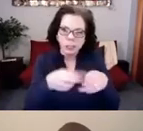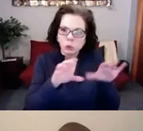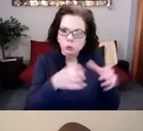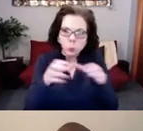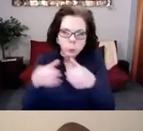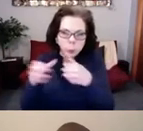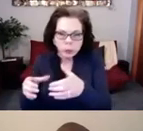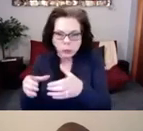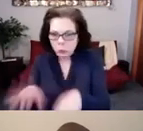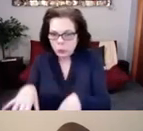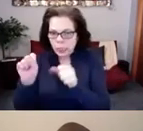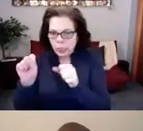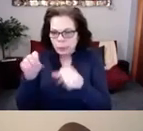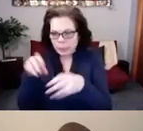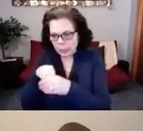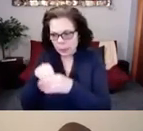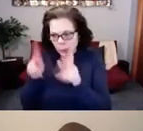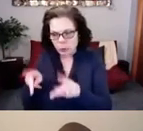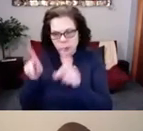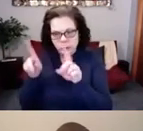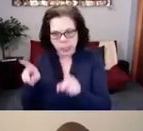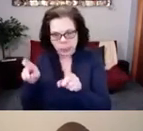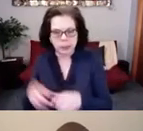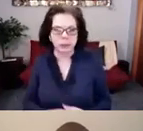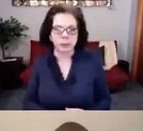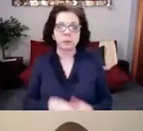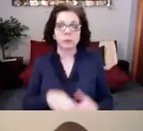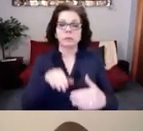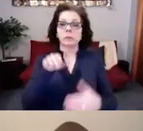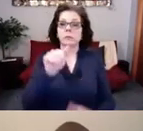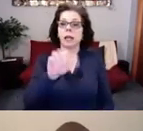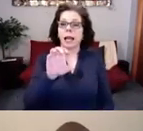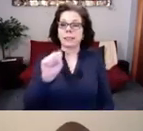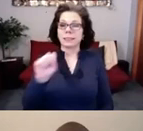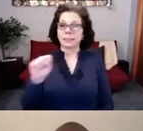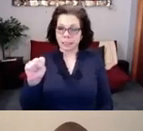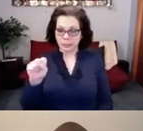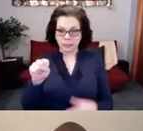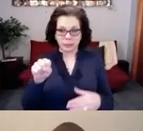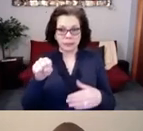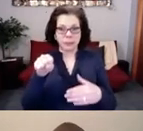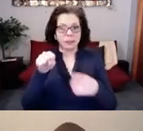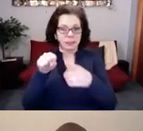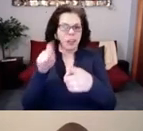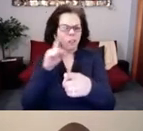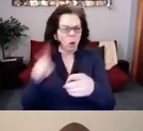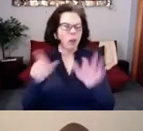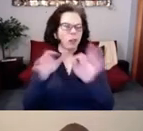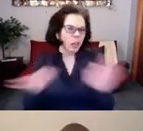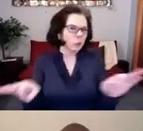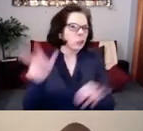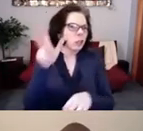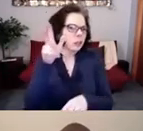exam. So the access exam assesses 4 language domains: listening, speaking, reading, and